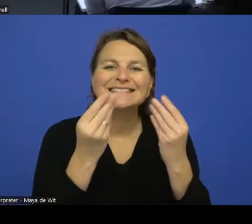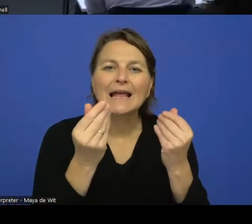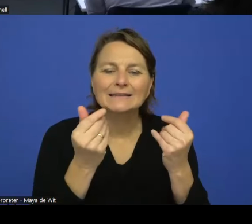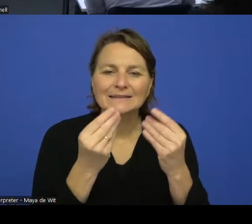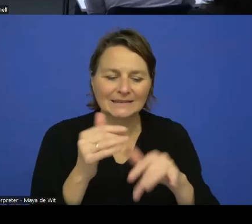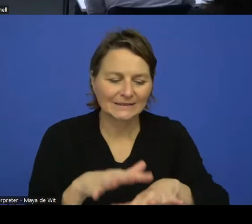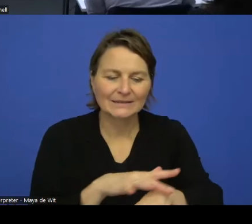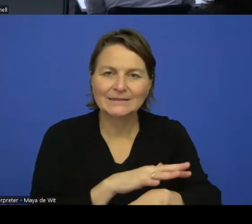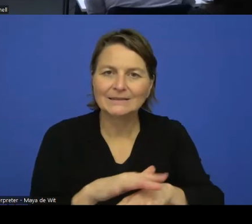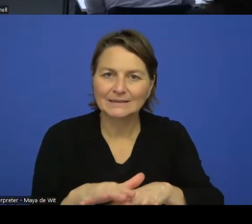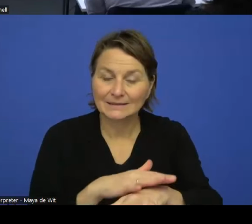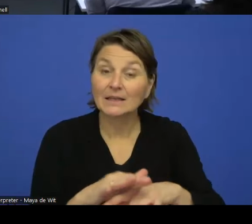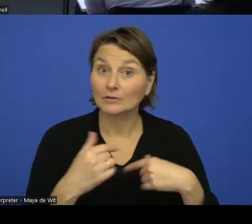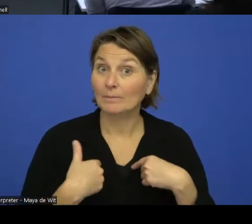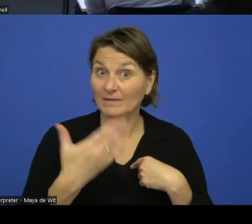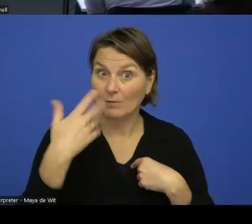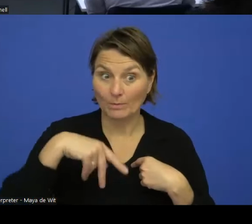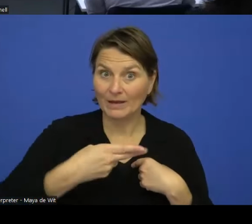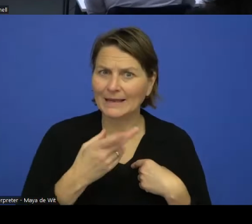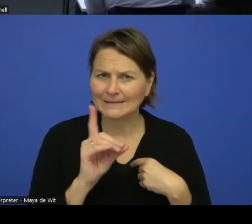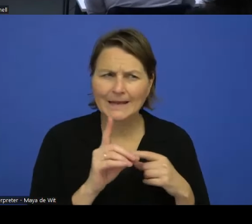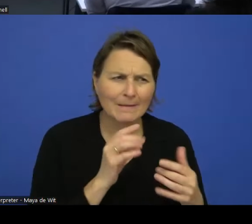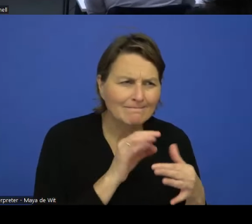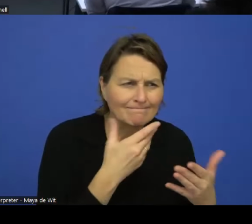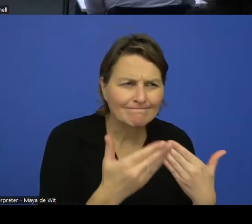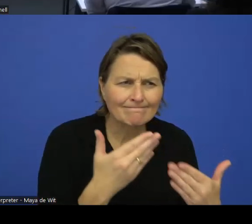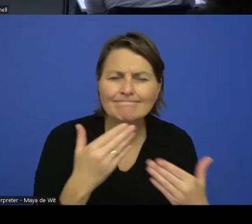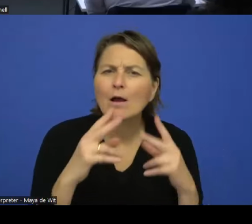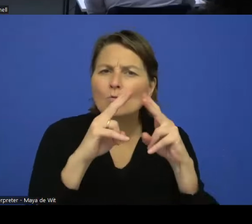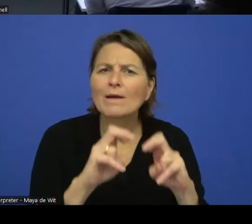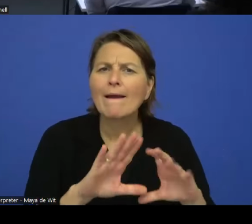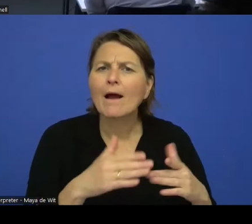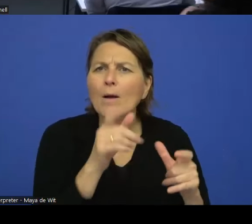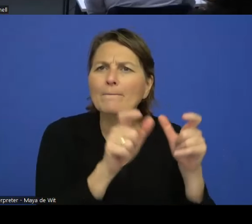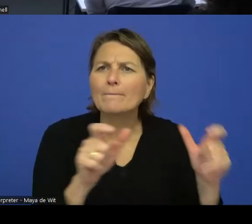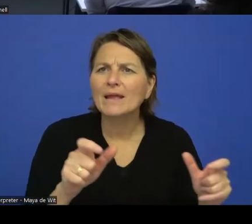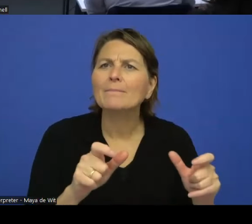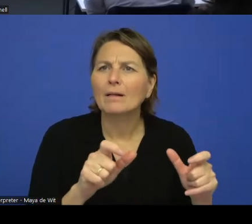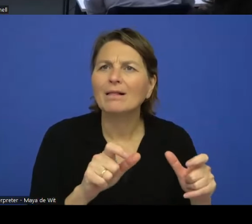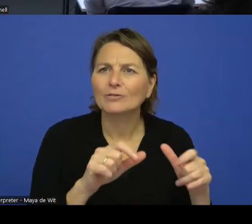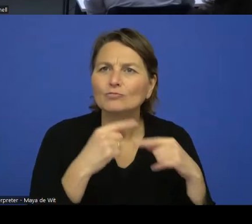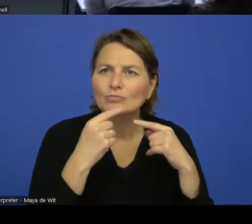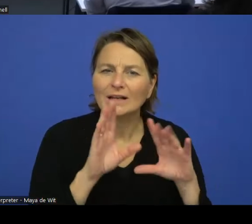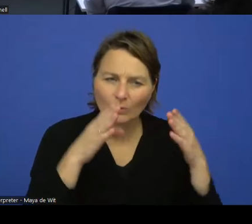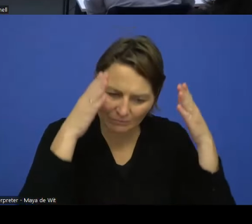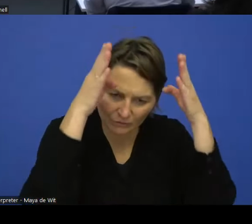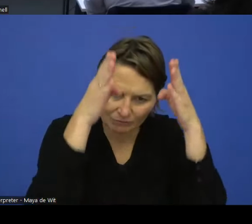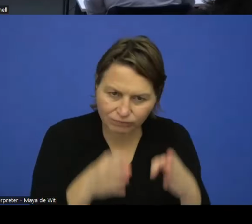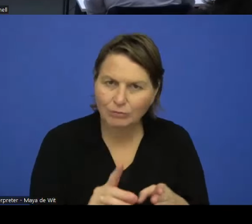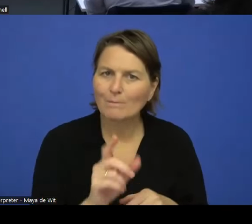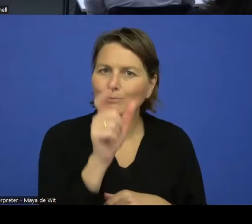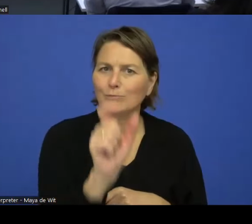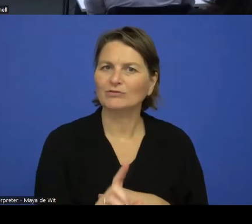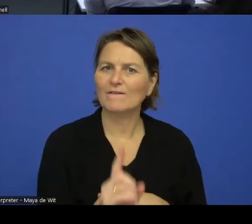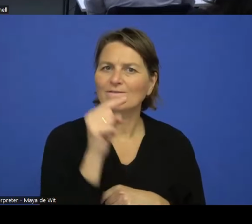working with people and how they made decisions. So we spent time, okay, there was developing the actual robots, but there was a